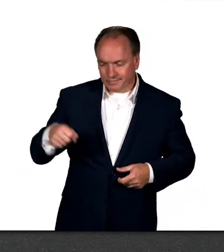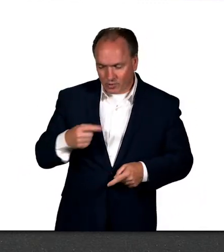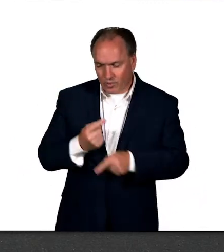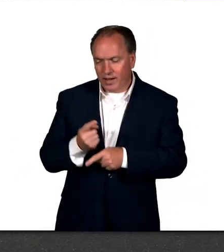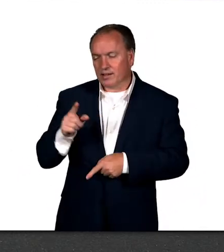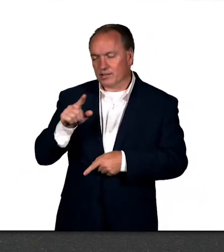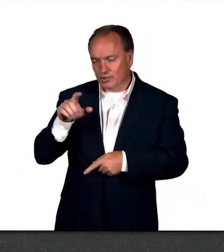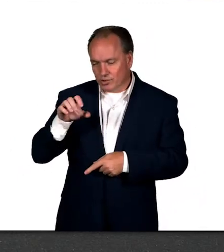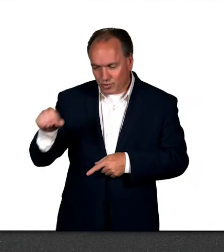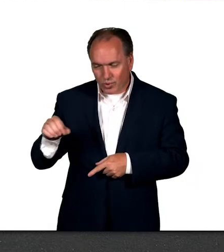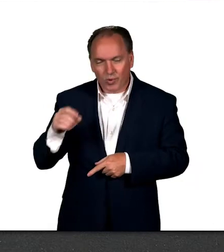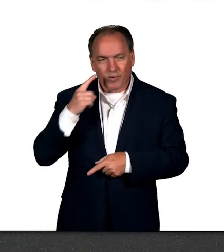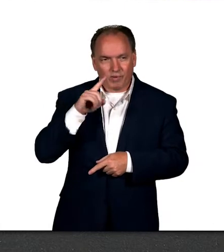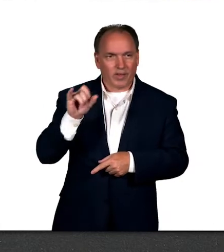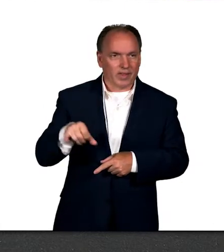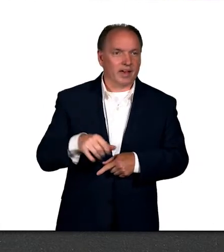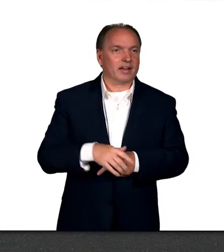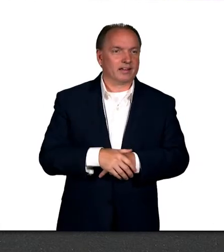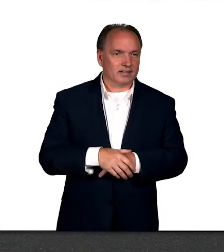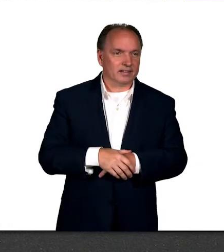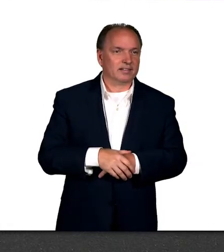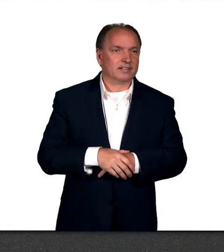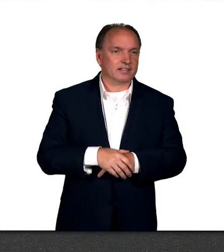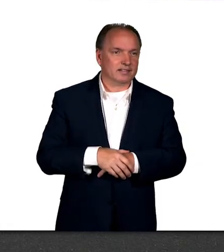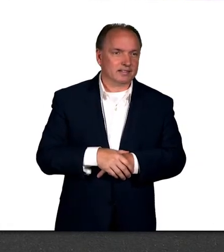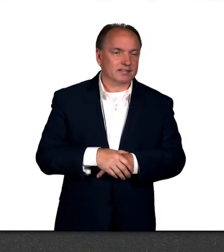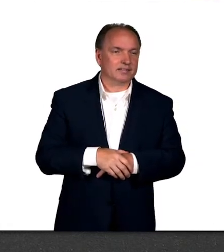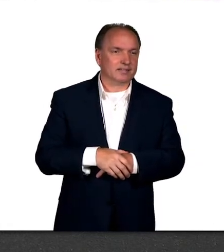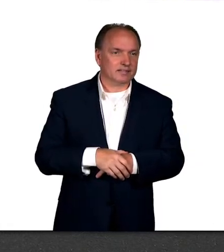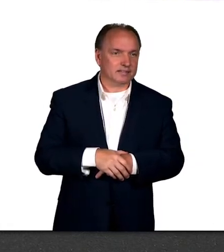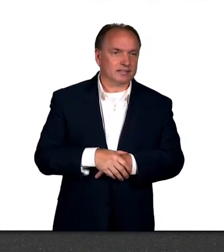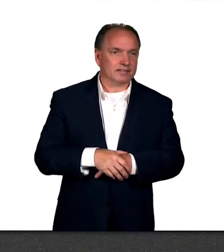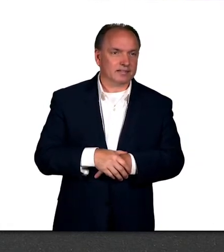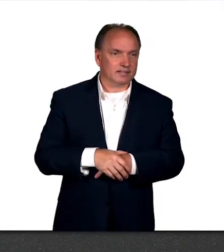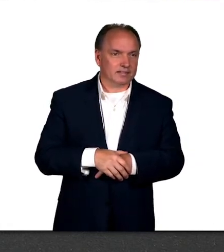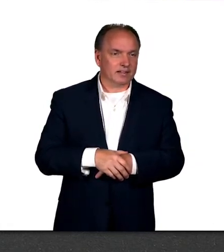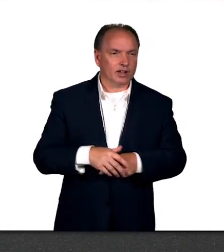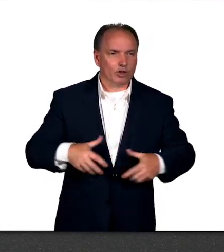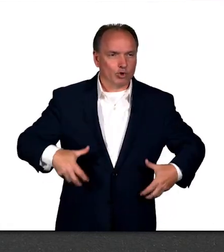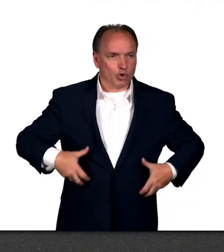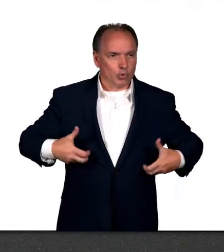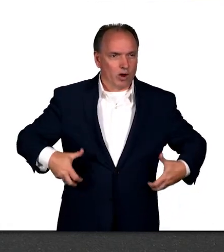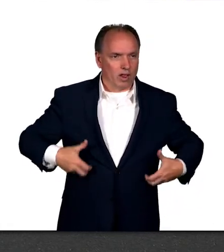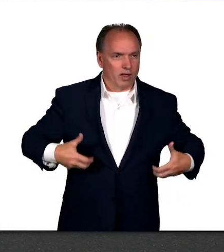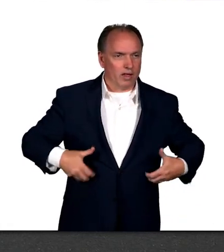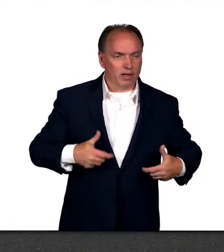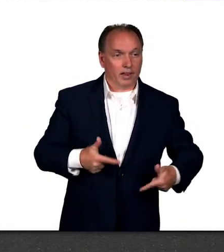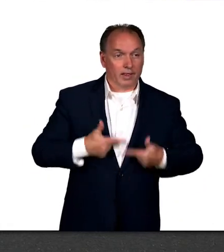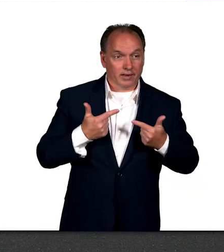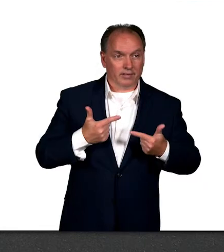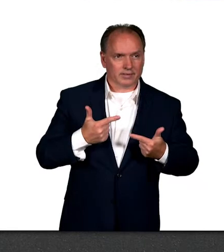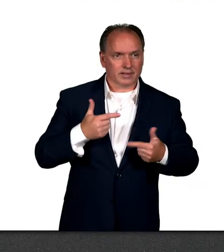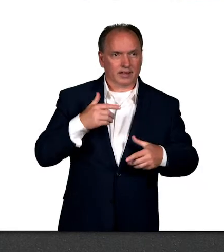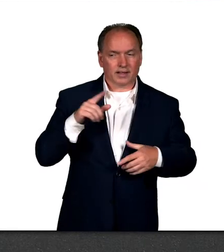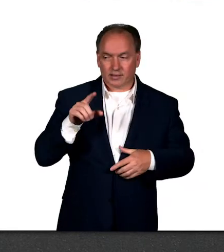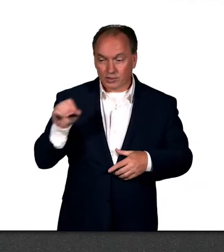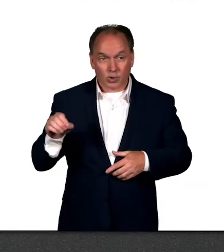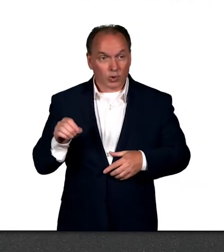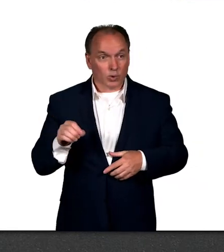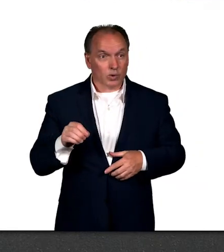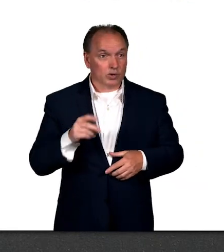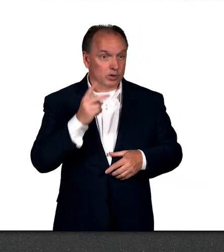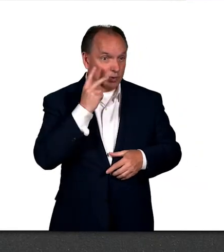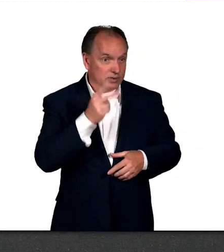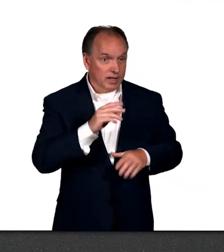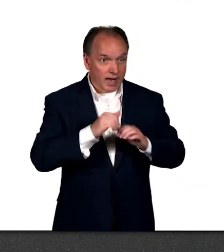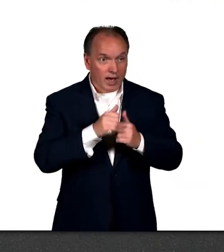Right, we're in the zoo for that, aren't we? The gorilla lives in the zoo. By the way, do you see